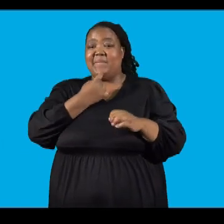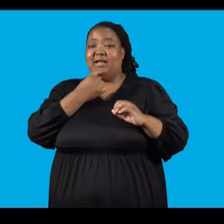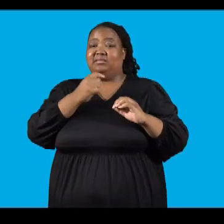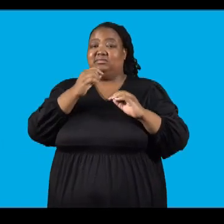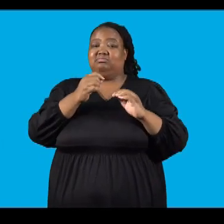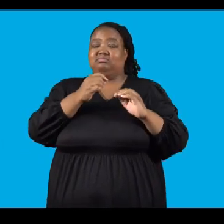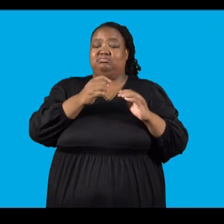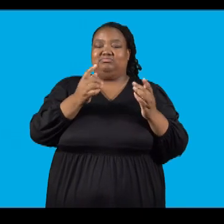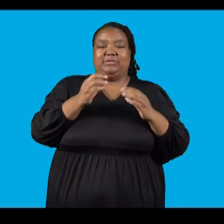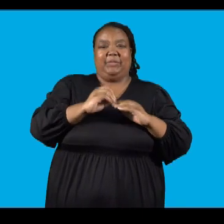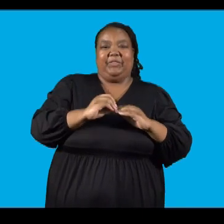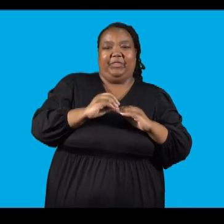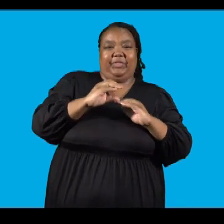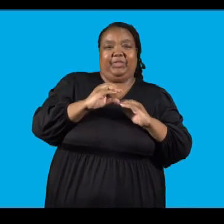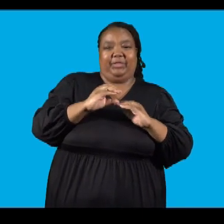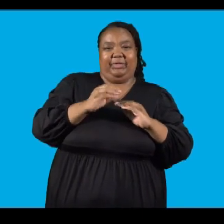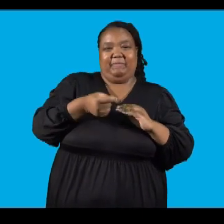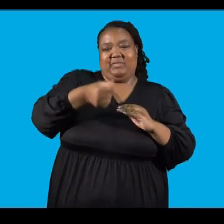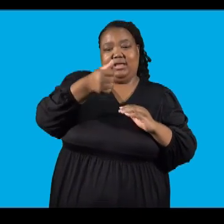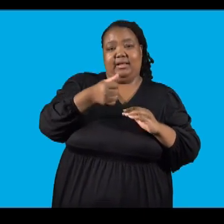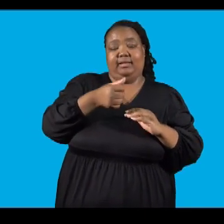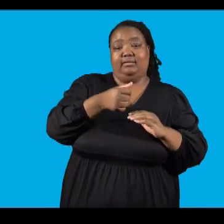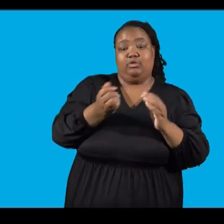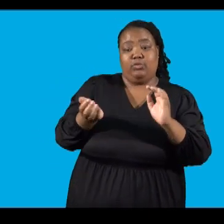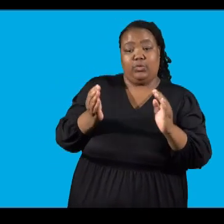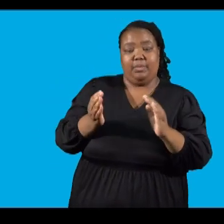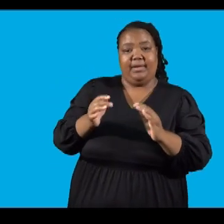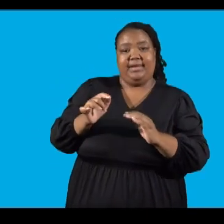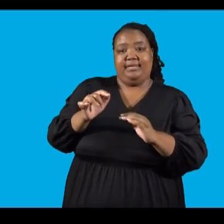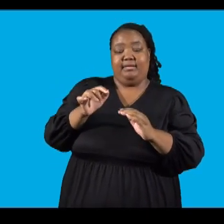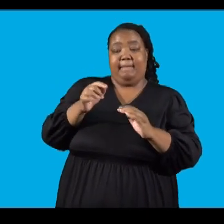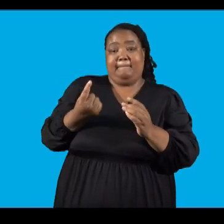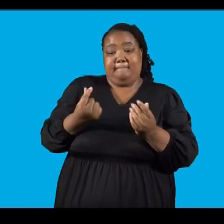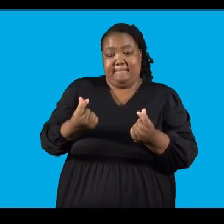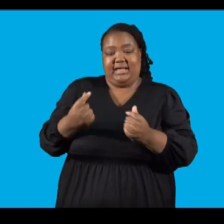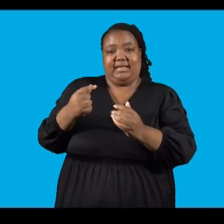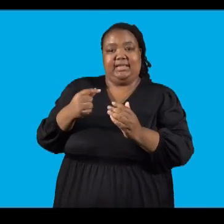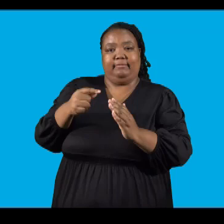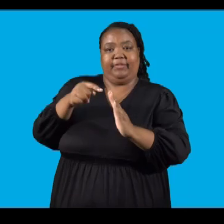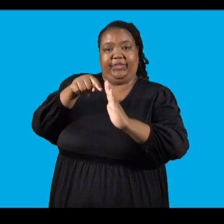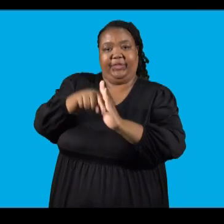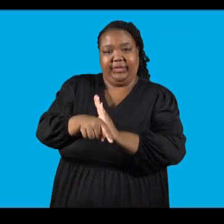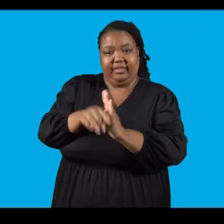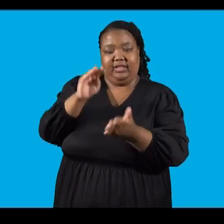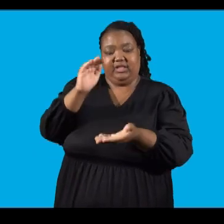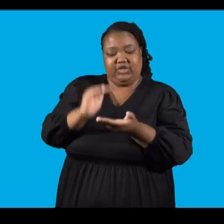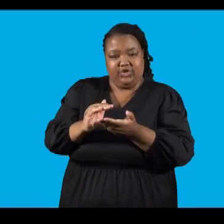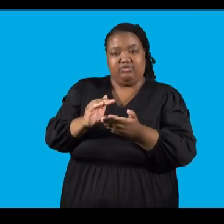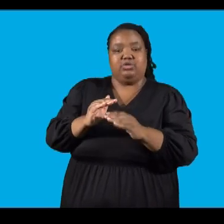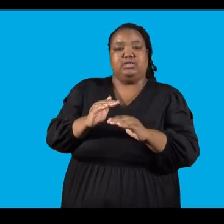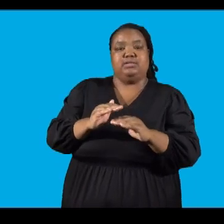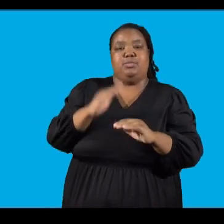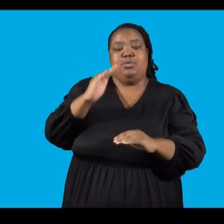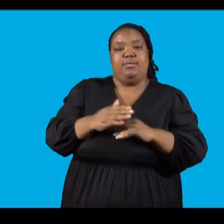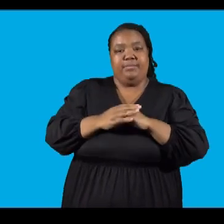demand, but that increase is very small compared to the decrease in the price that the